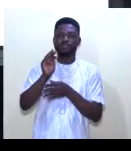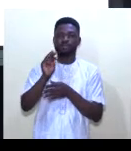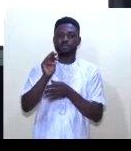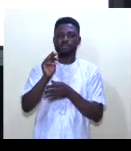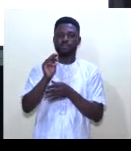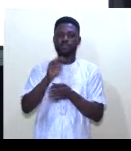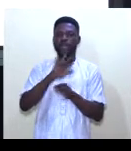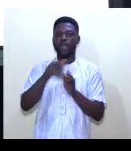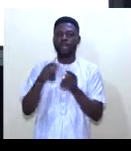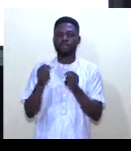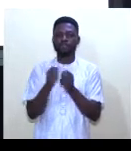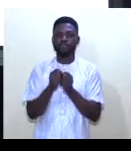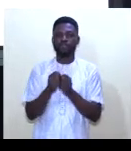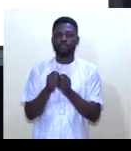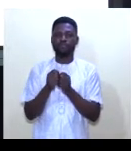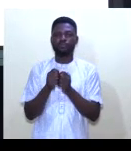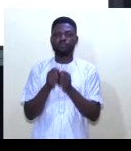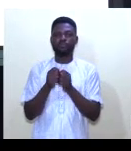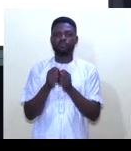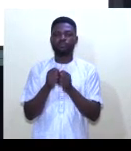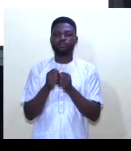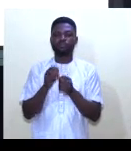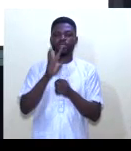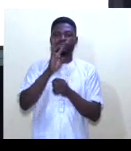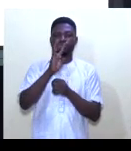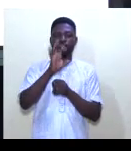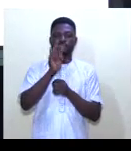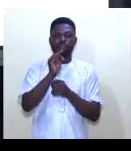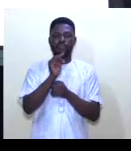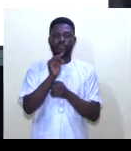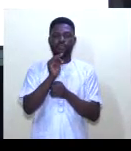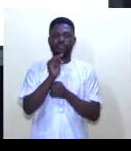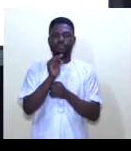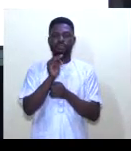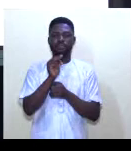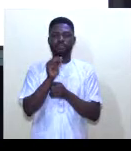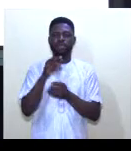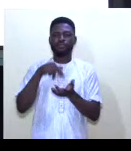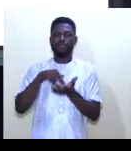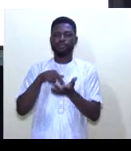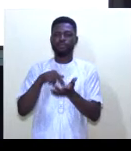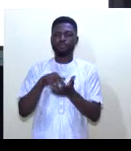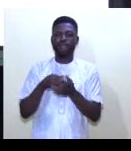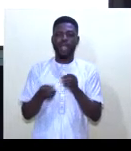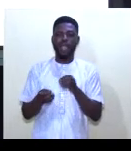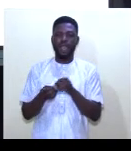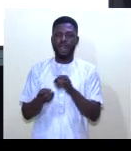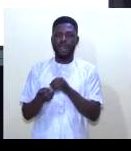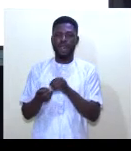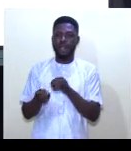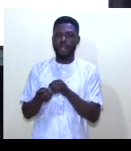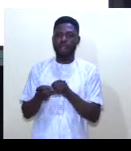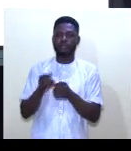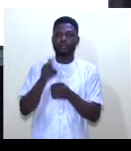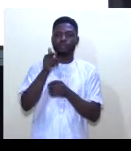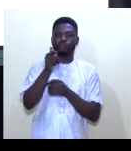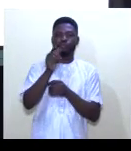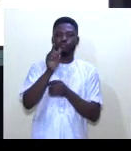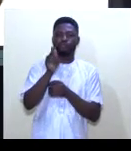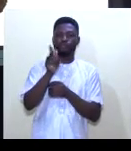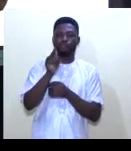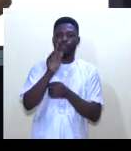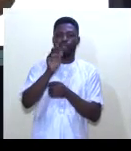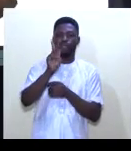kilometers. Altogether, 6 centimeters will represent, add everything here, you